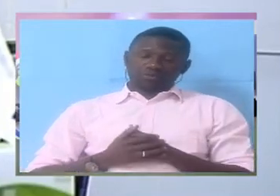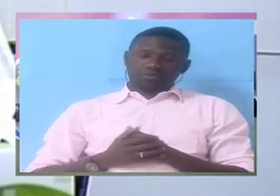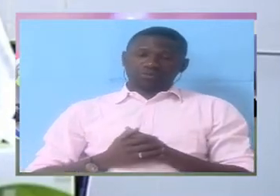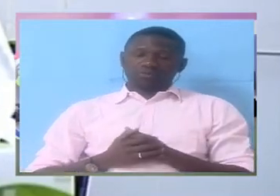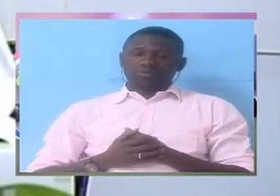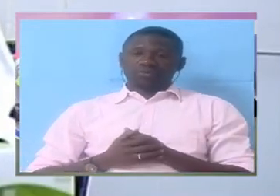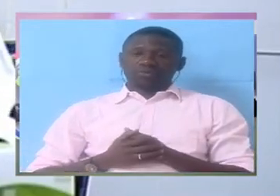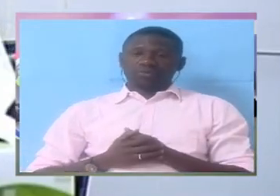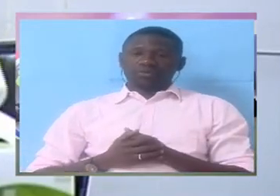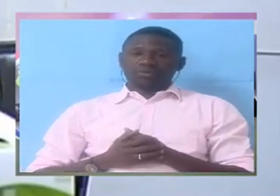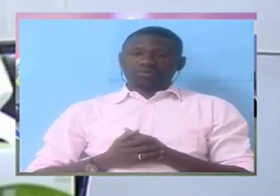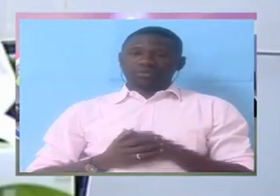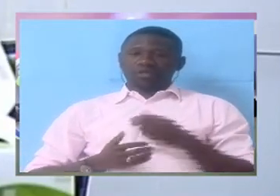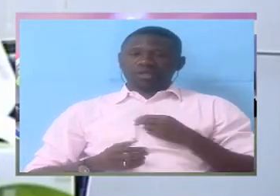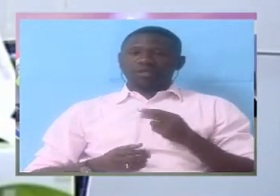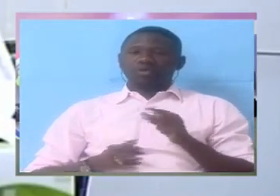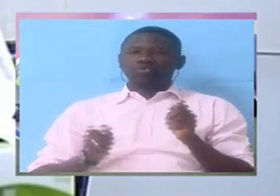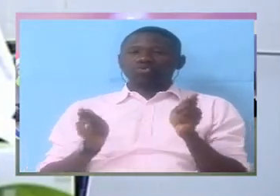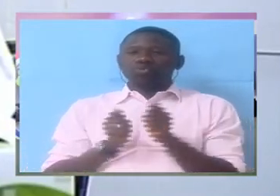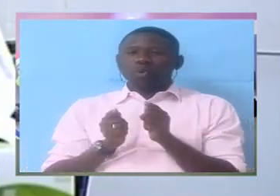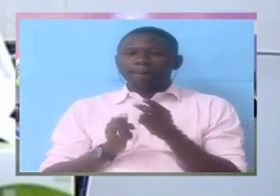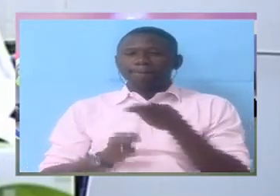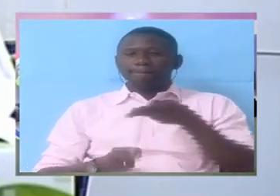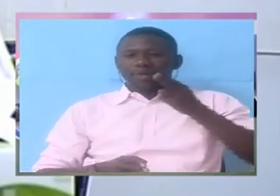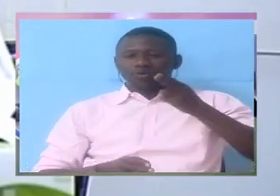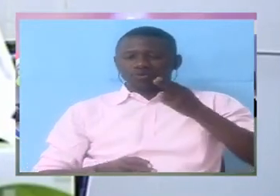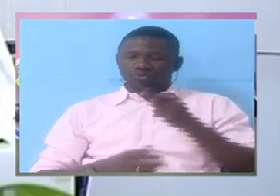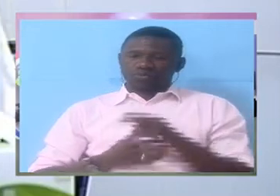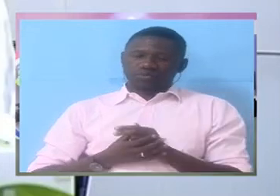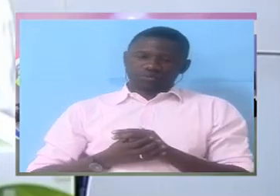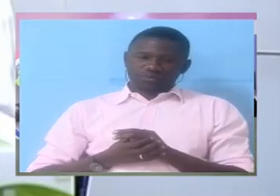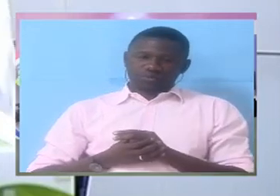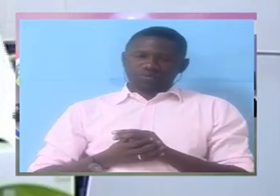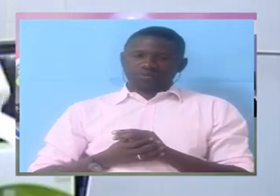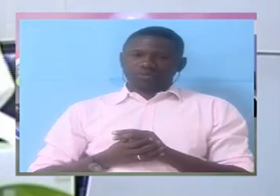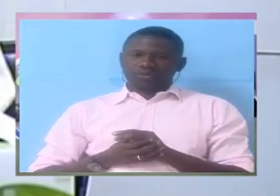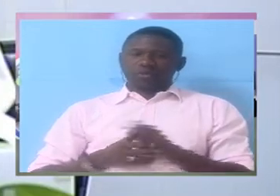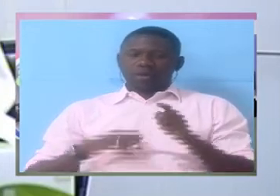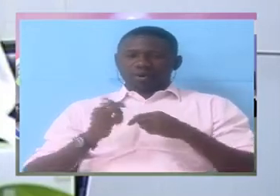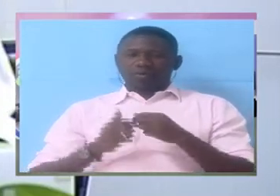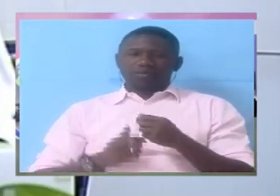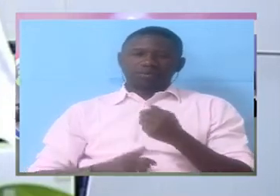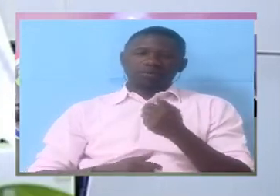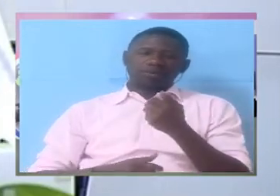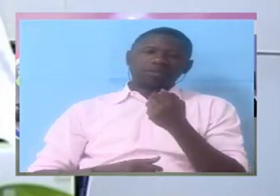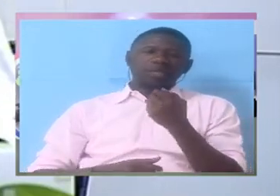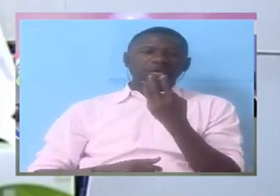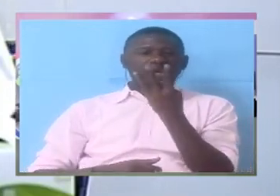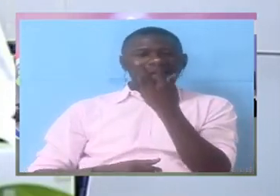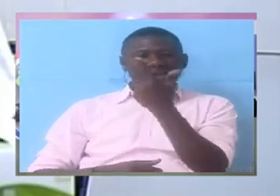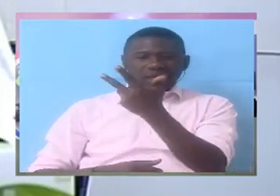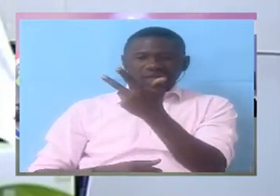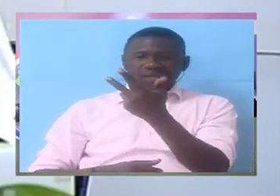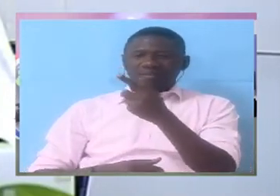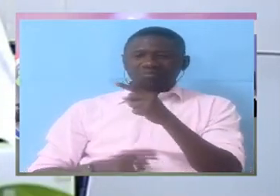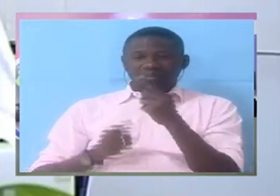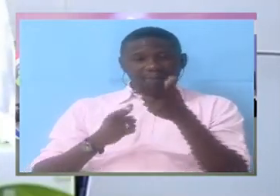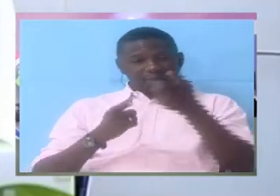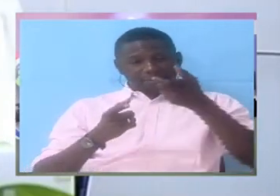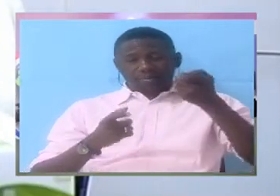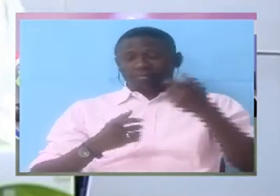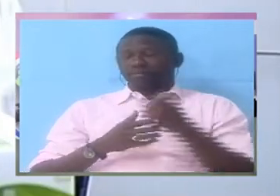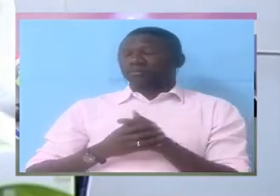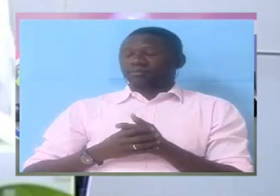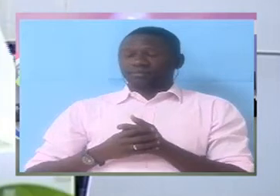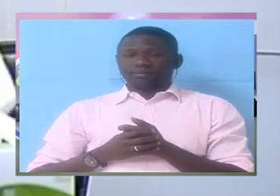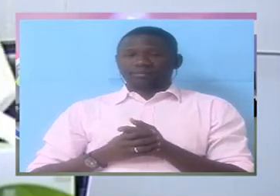kido. That is a Mark pistol. Mark pistol kidindingo. Yeah, with 8 rounds. Anin kese sai. So I